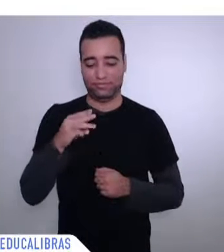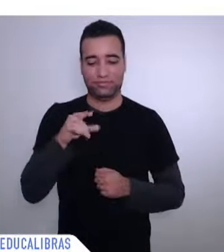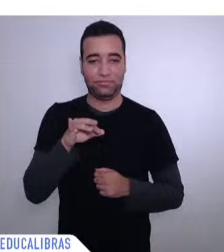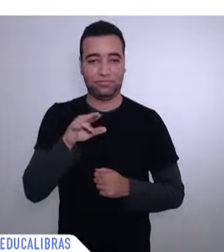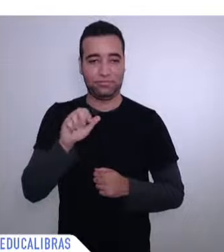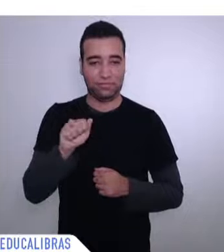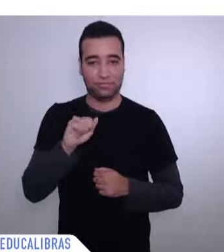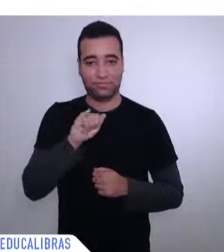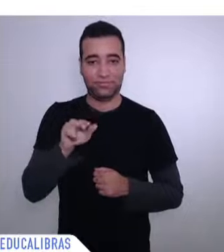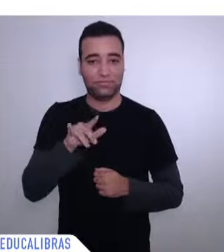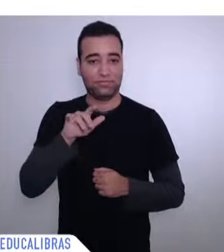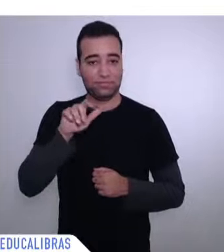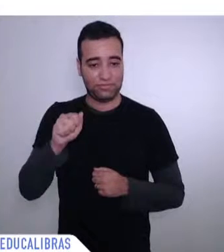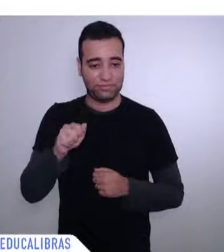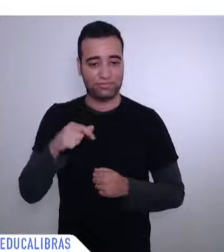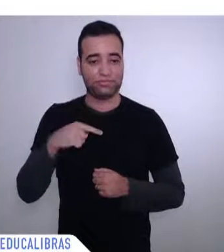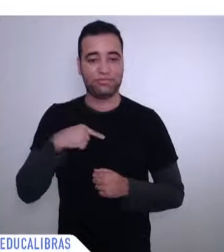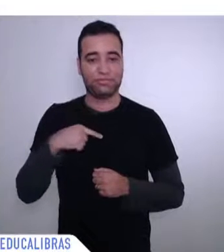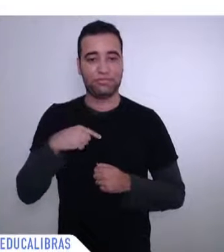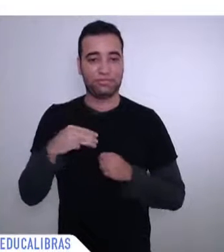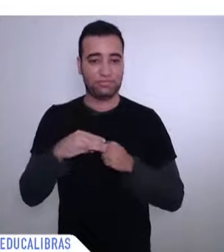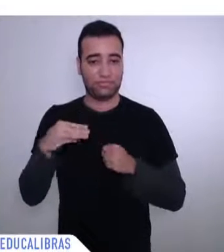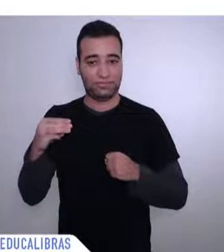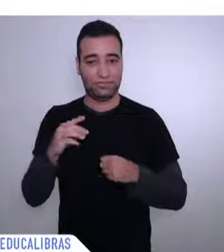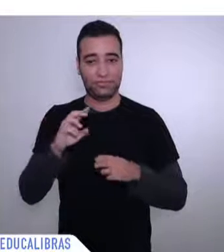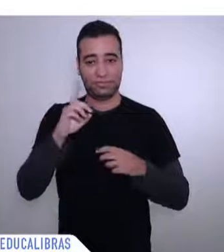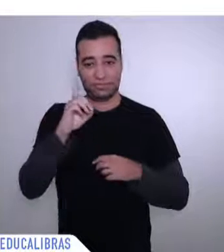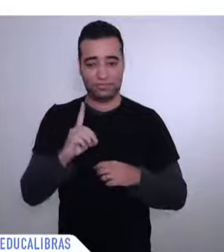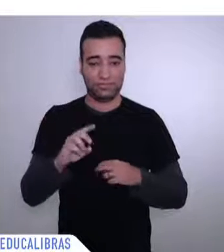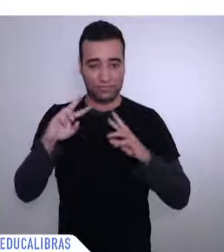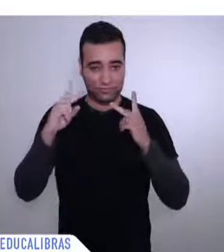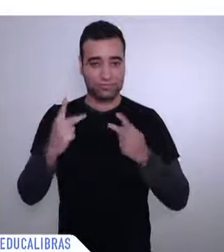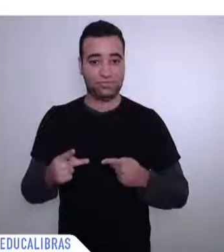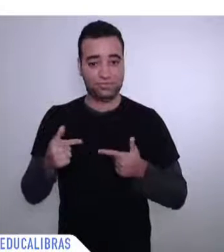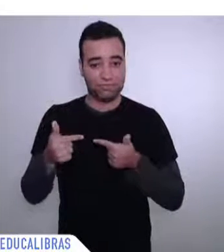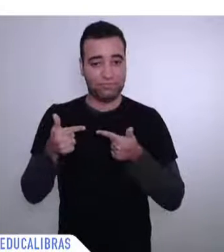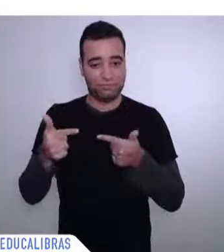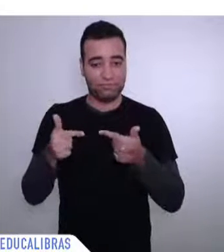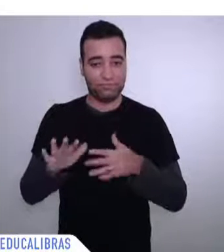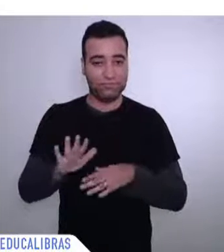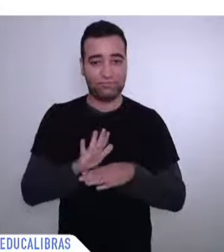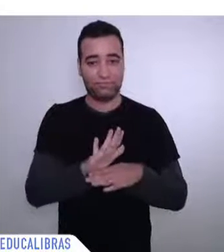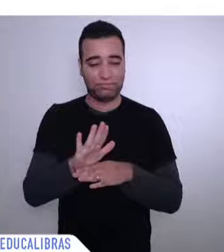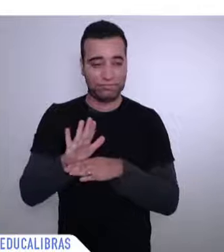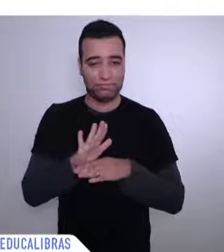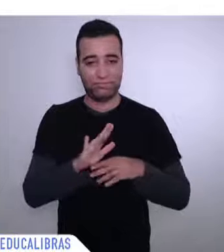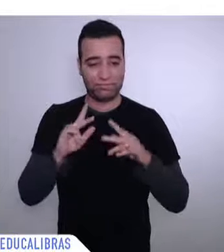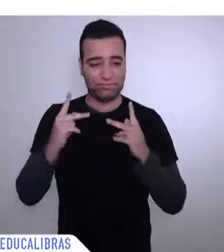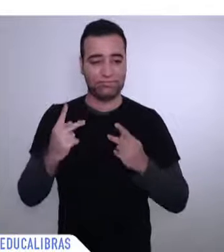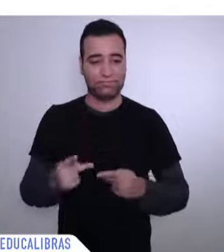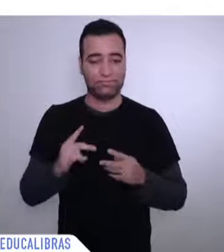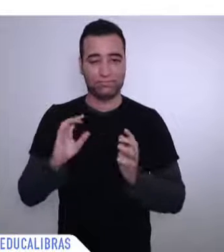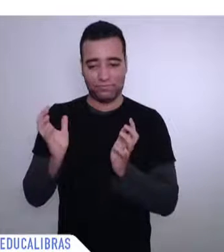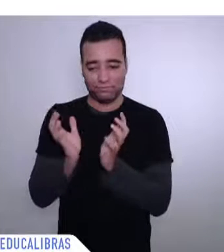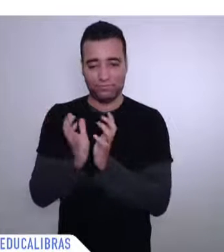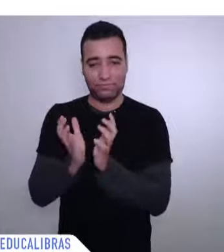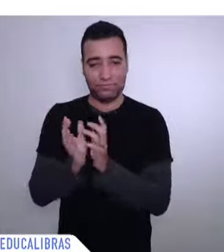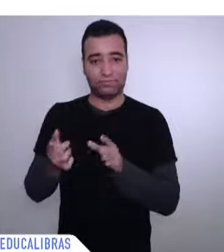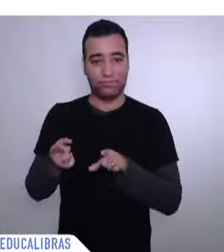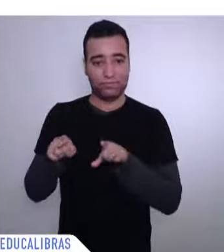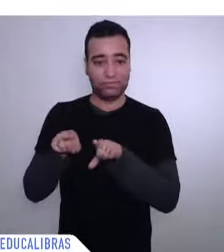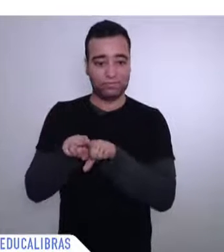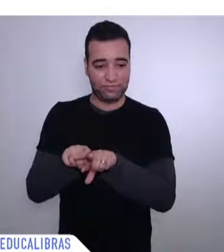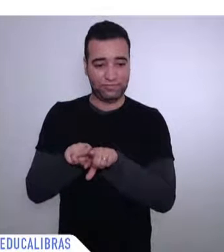no YouTube. My name is Maria Julia Sinesi, and I am a master's student in Human Rights and